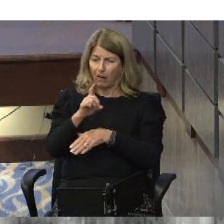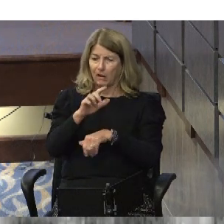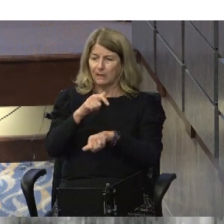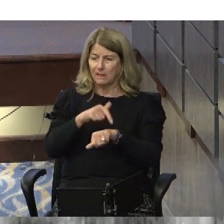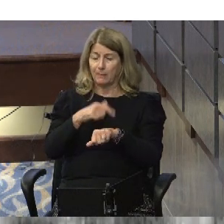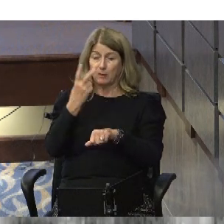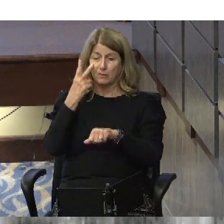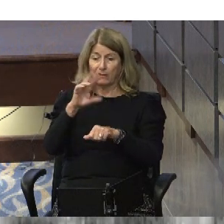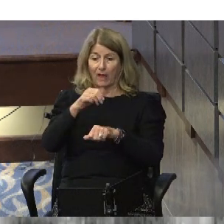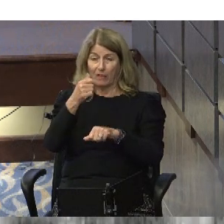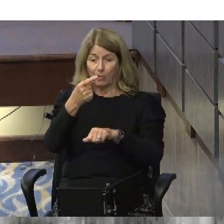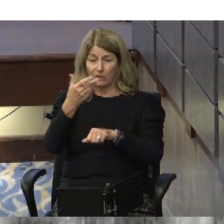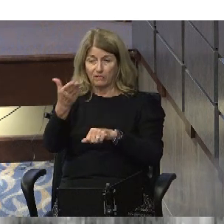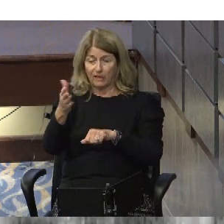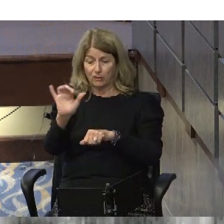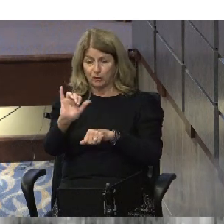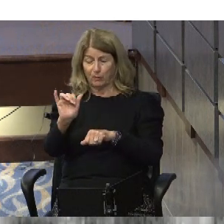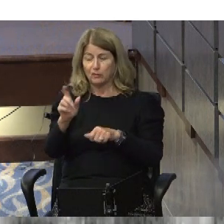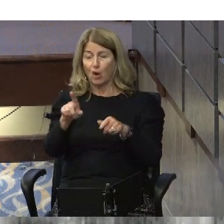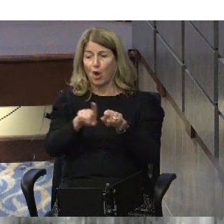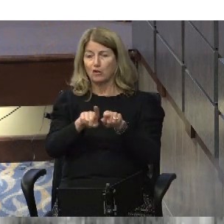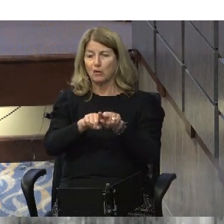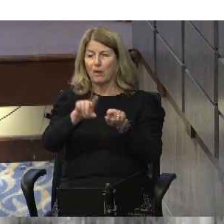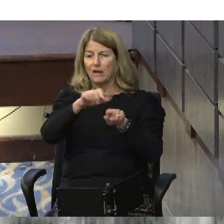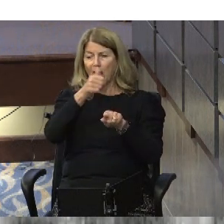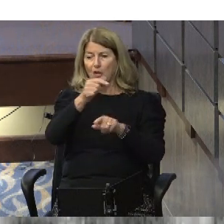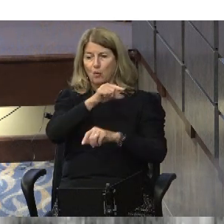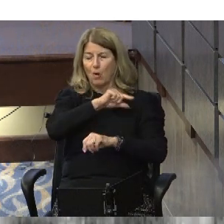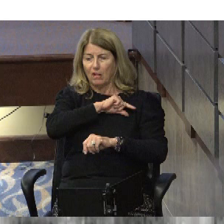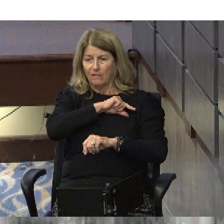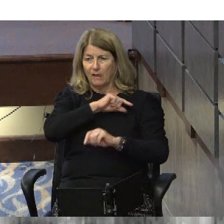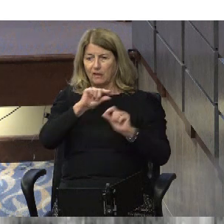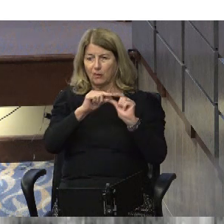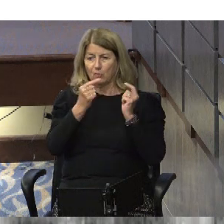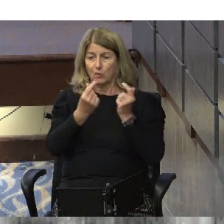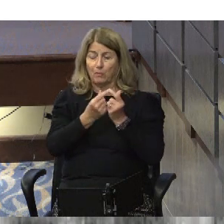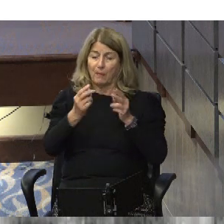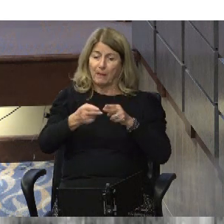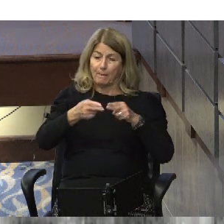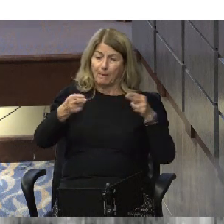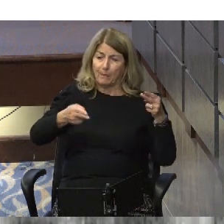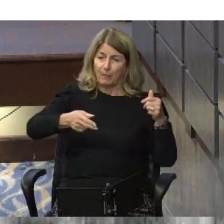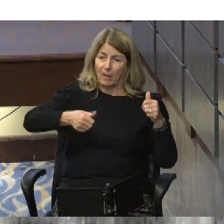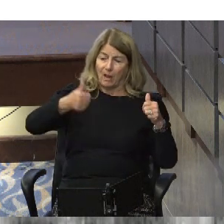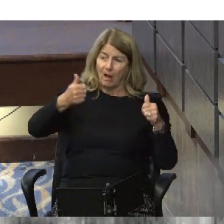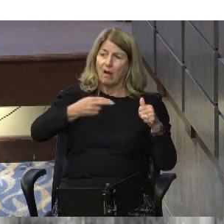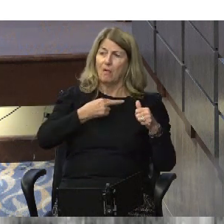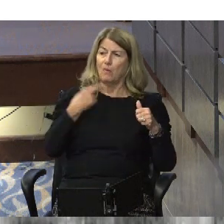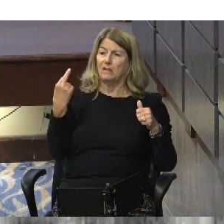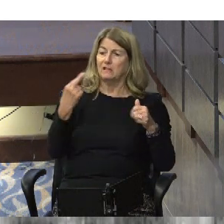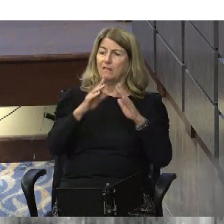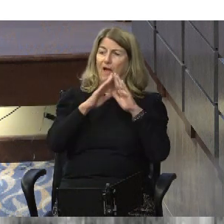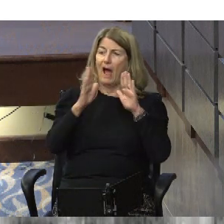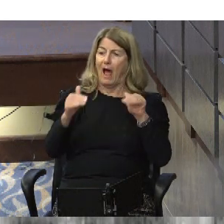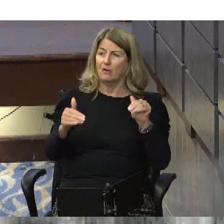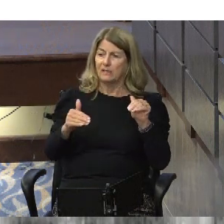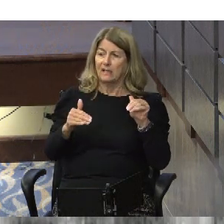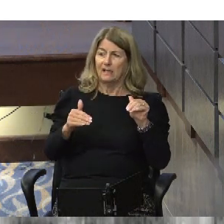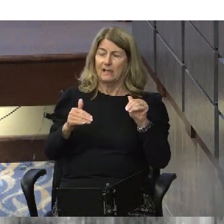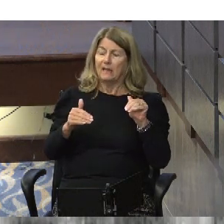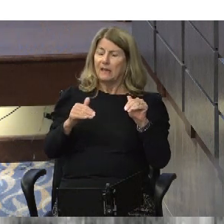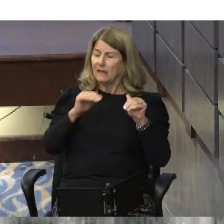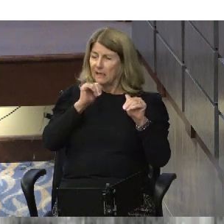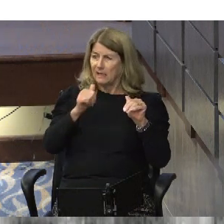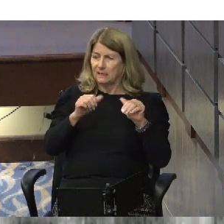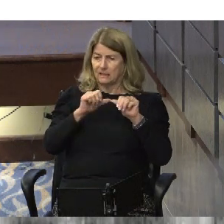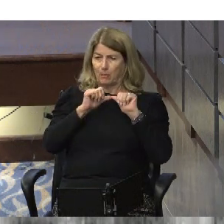Now, there's also another qualifying population, which is greatest risk of housing instability, greatest